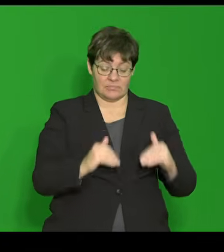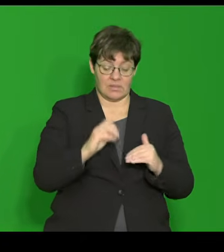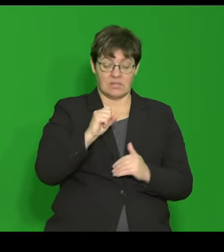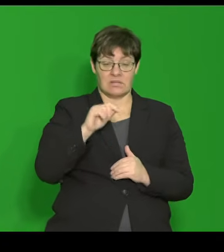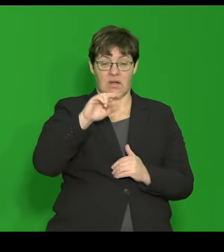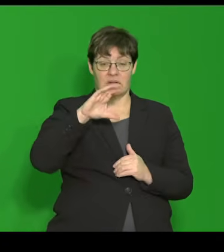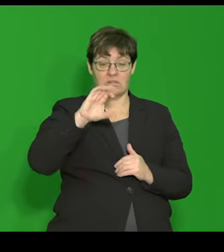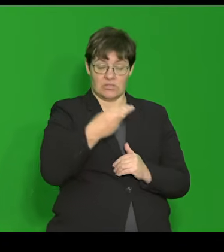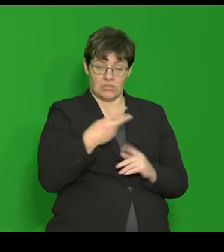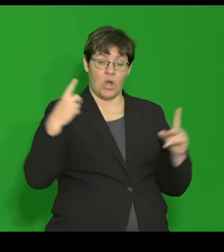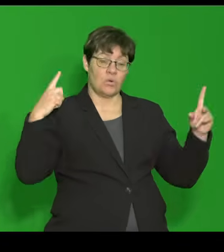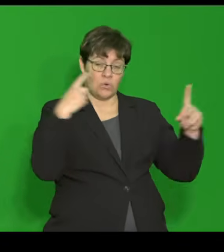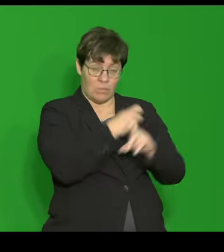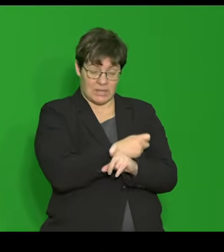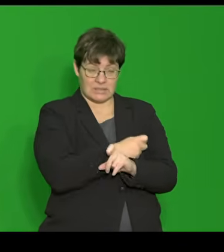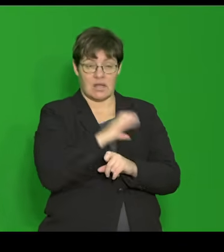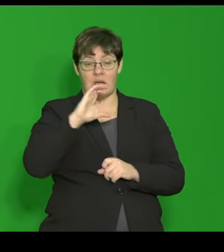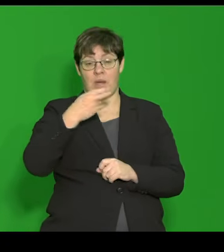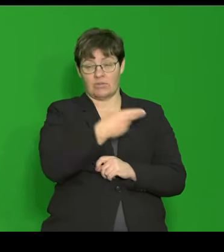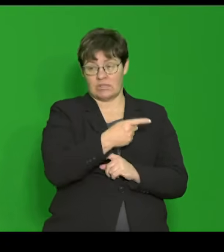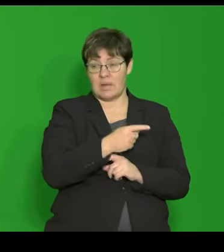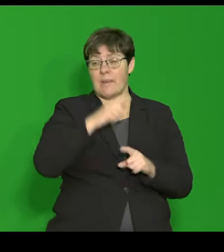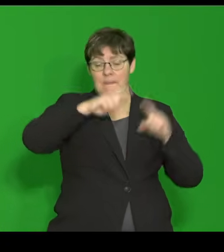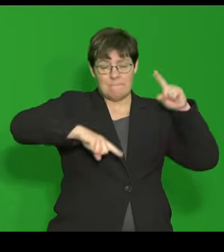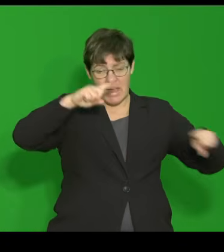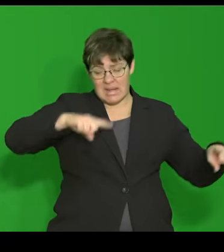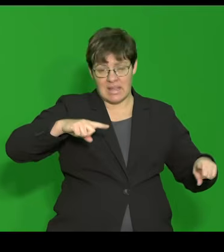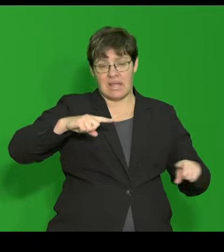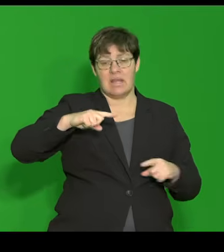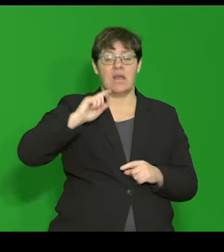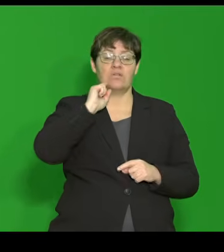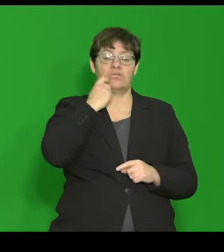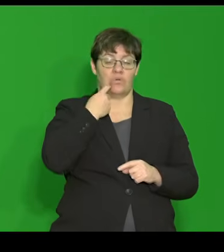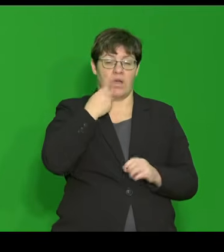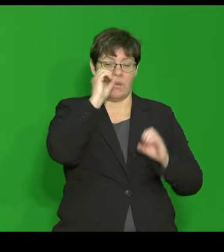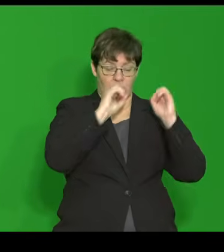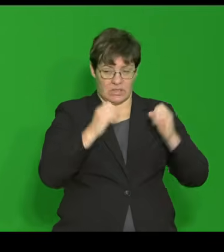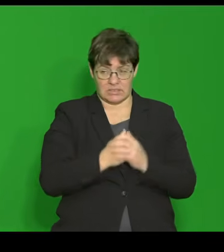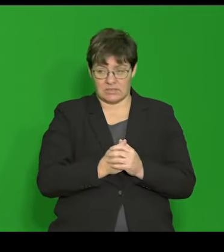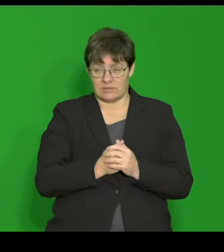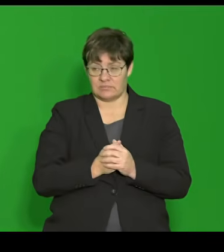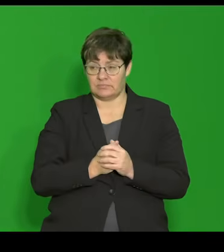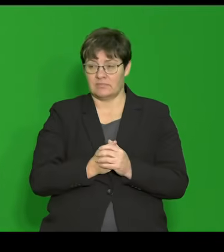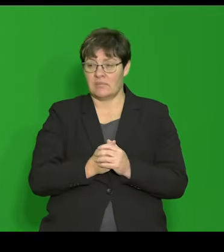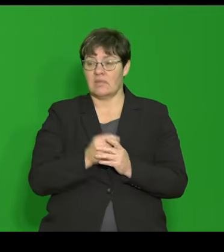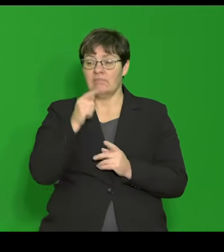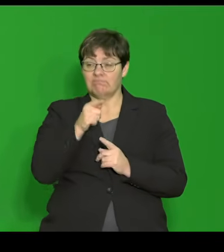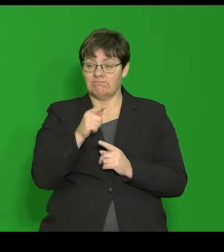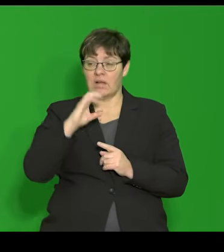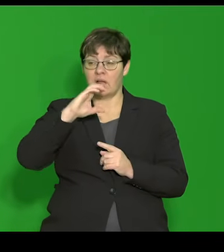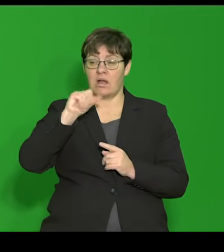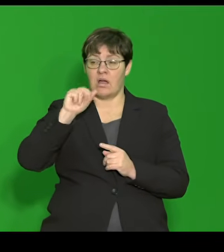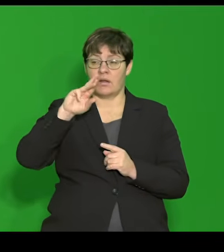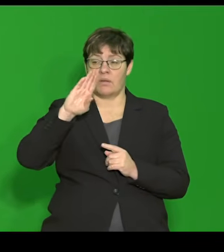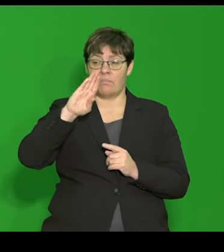A starch molecule, again, is a complex carbohydrate made up of many glucose molecules. Your carbohydrases